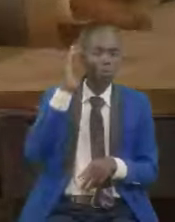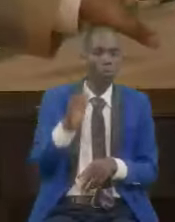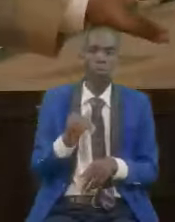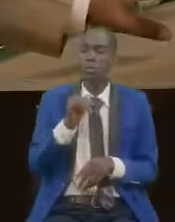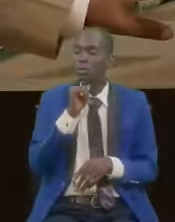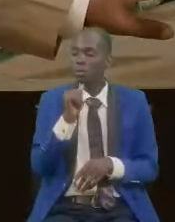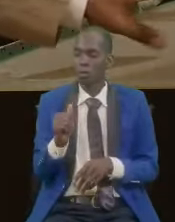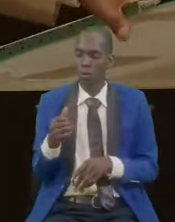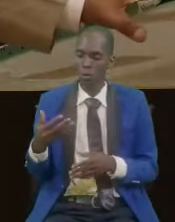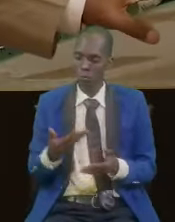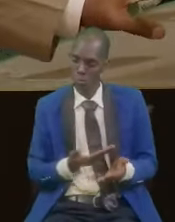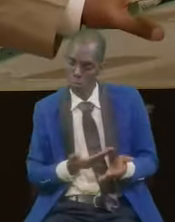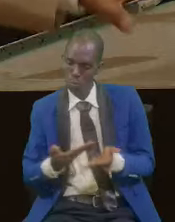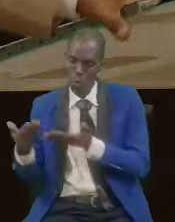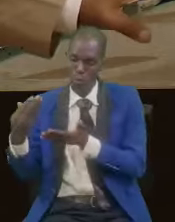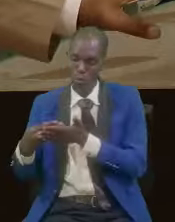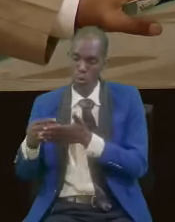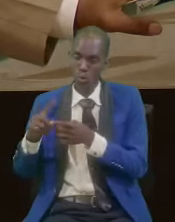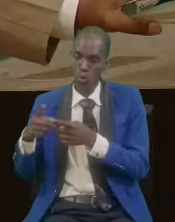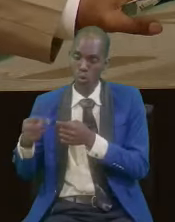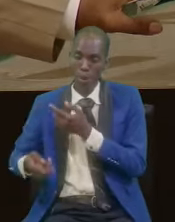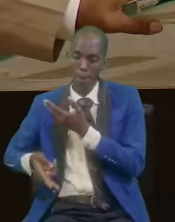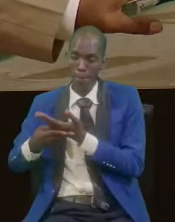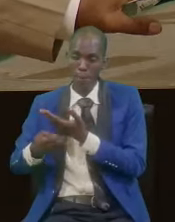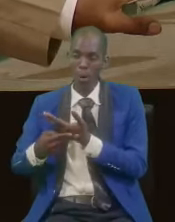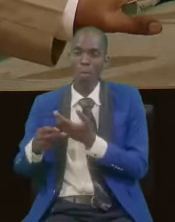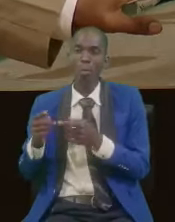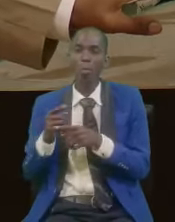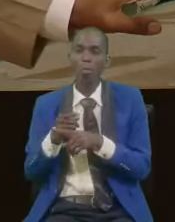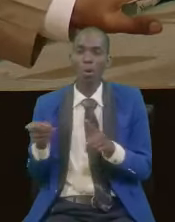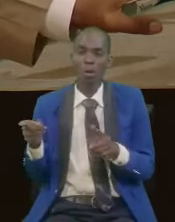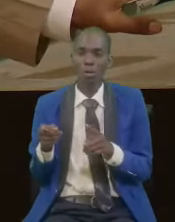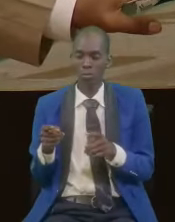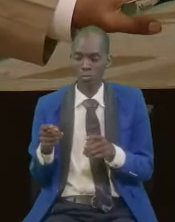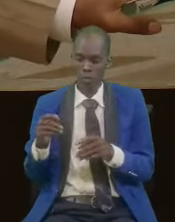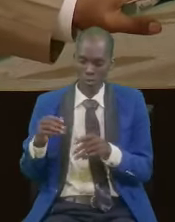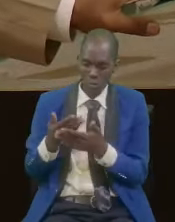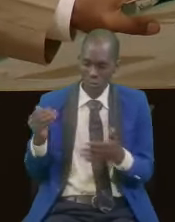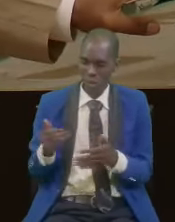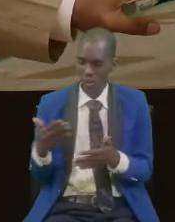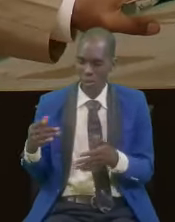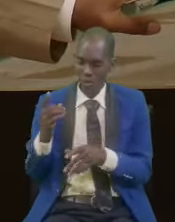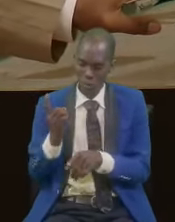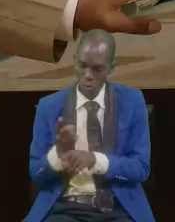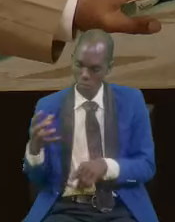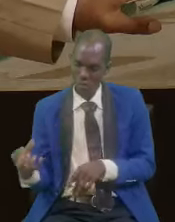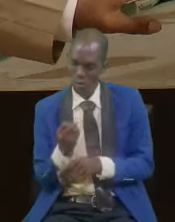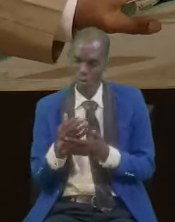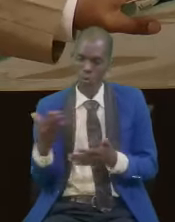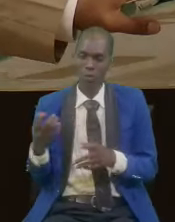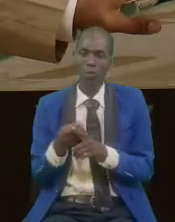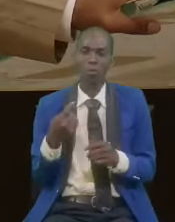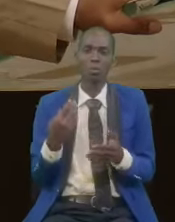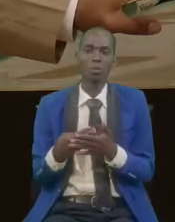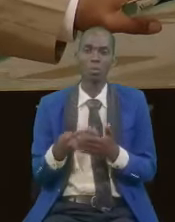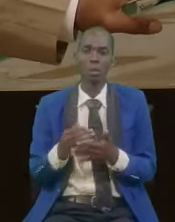the place, to the bank where it belongs, and then before anything is counted, the preacher takes the money. I